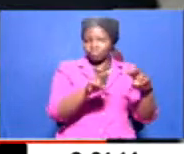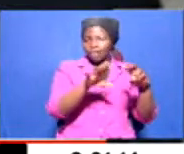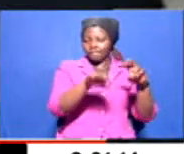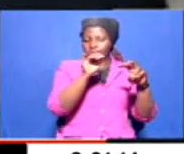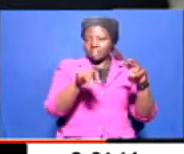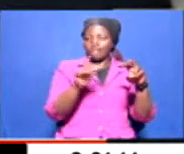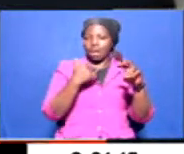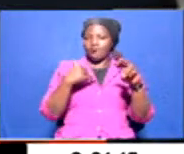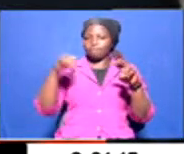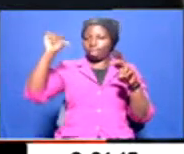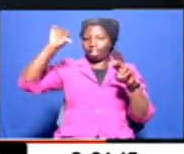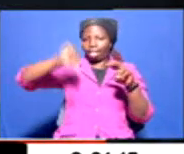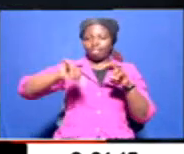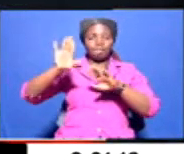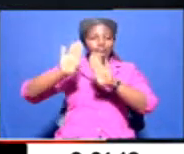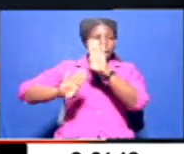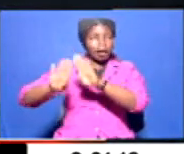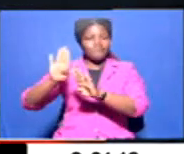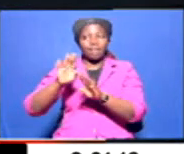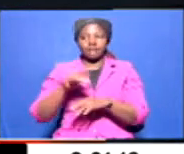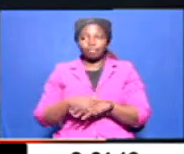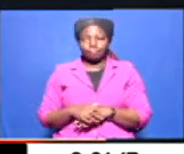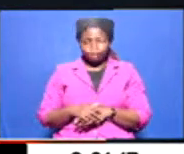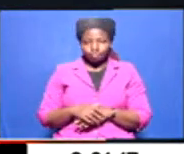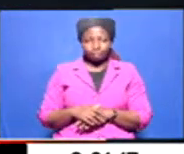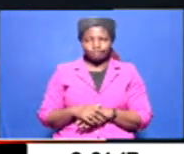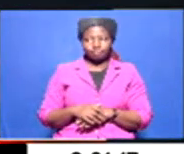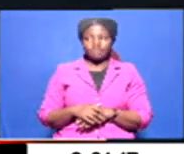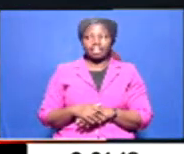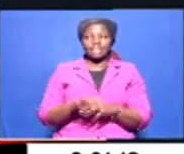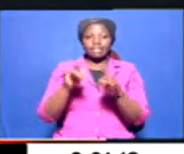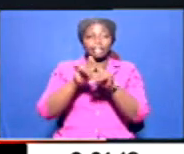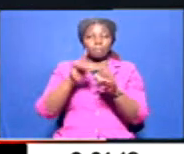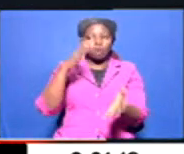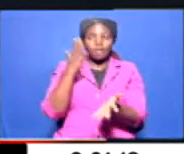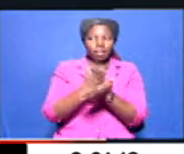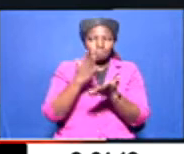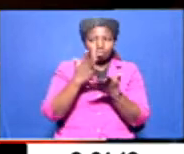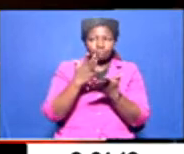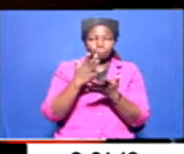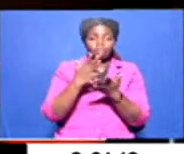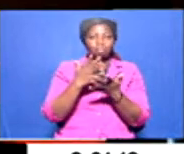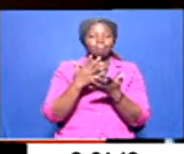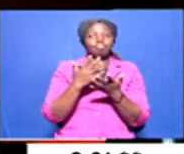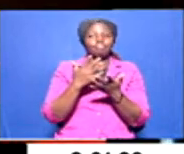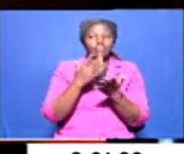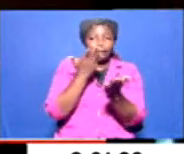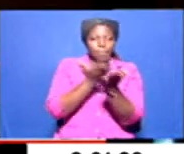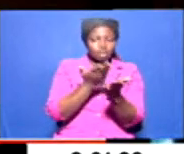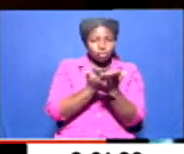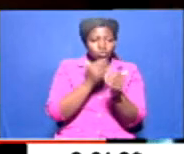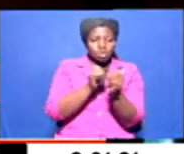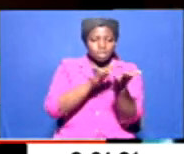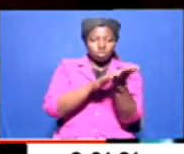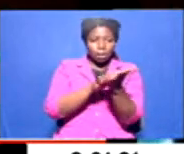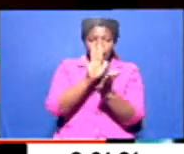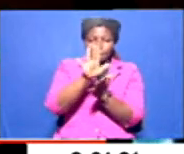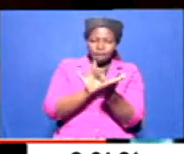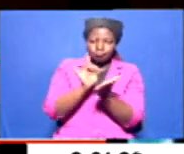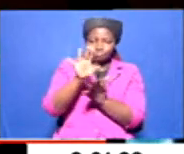Supreme Court affirmed the decision by the tribunal that had recommended his removal from office. For Prime